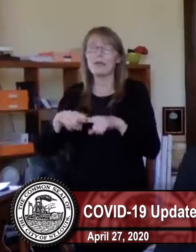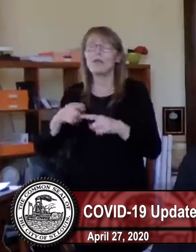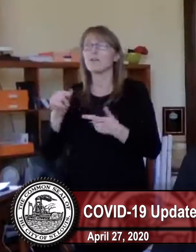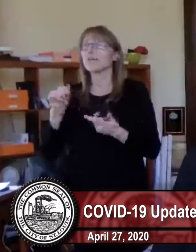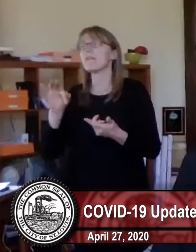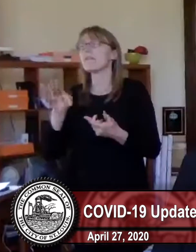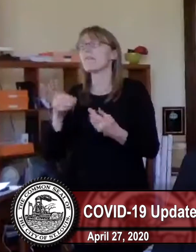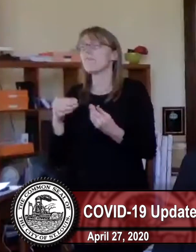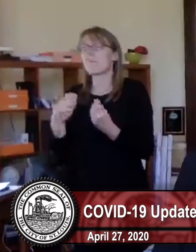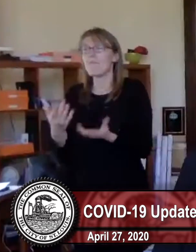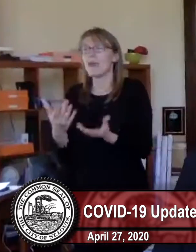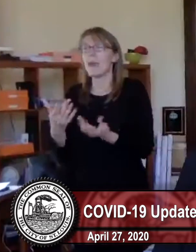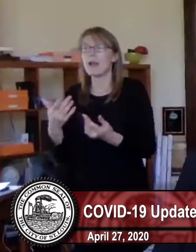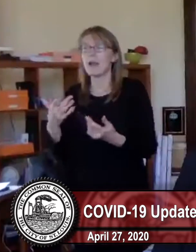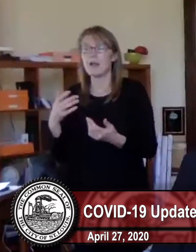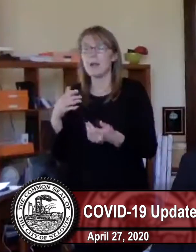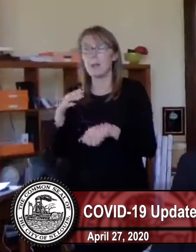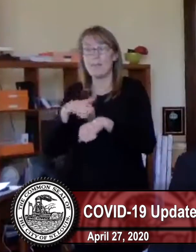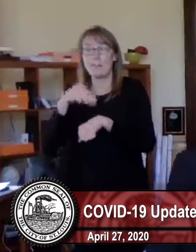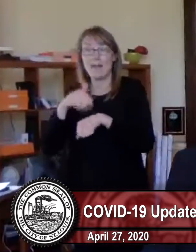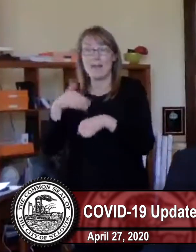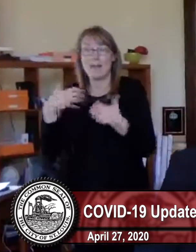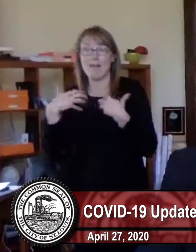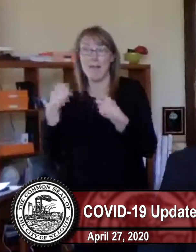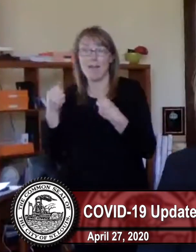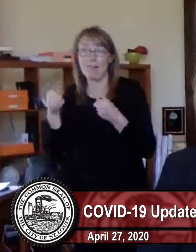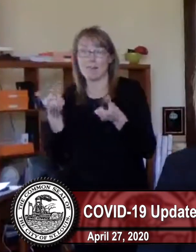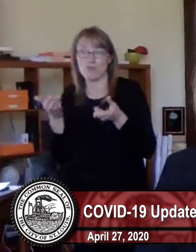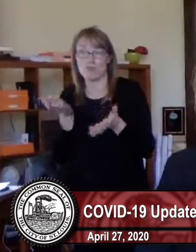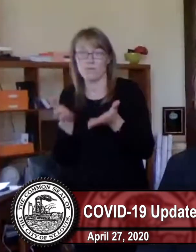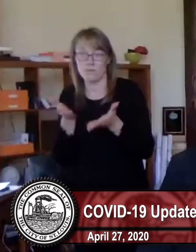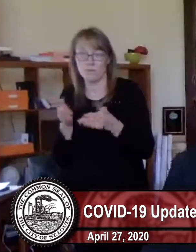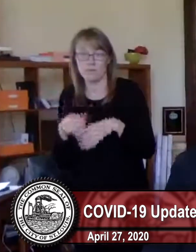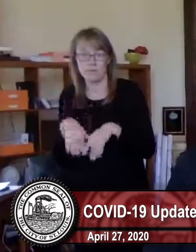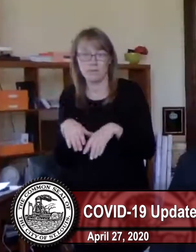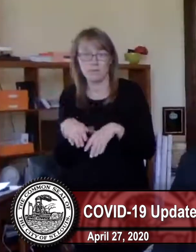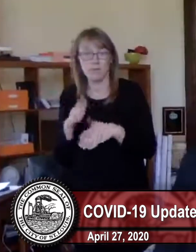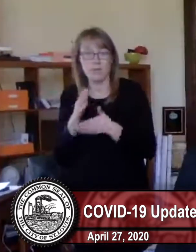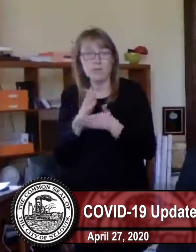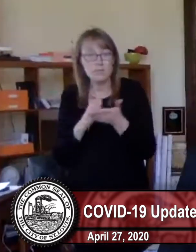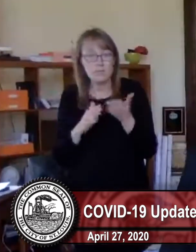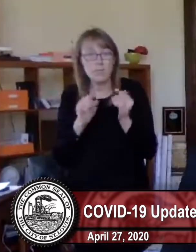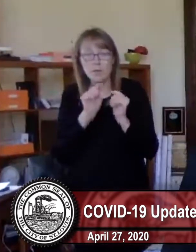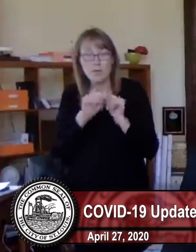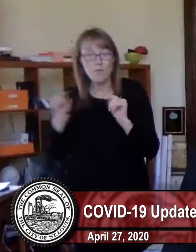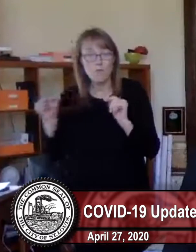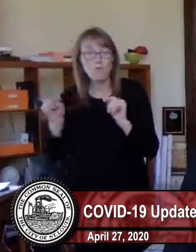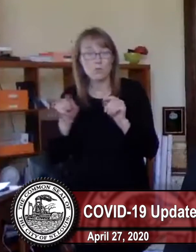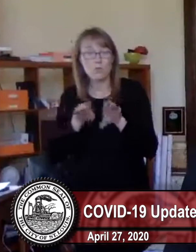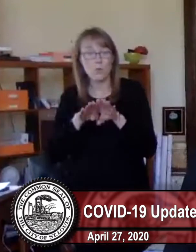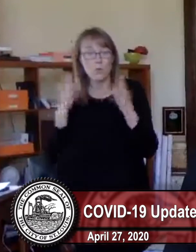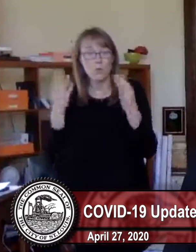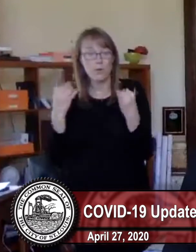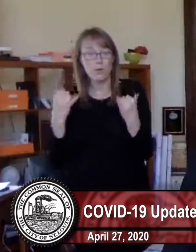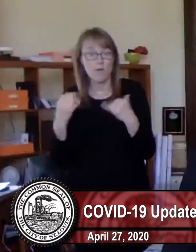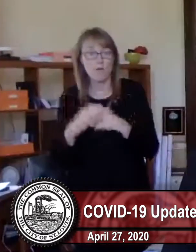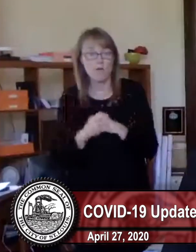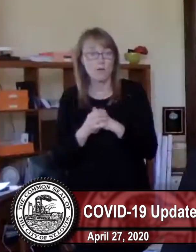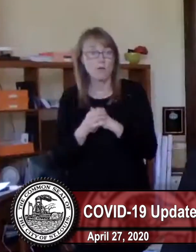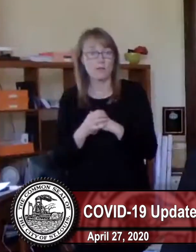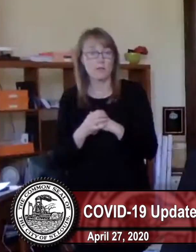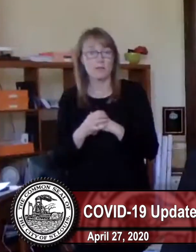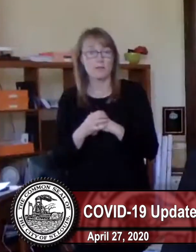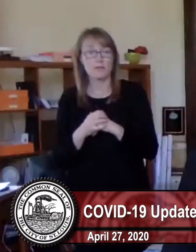veterinary services, but pet health services. So some of them are open at this point in time. There's a